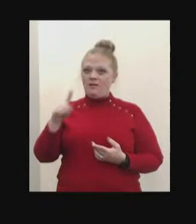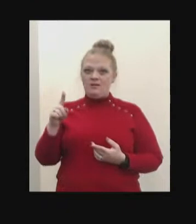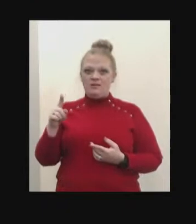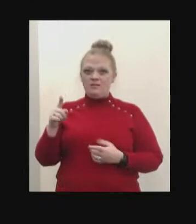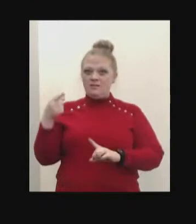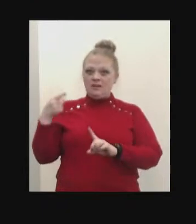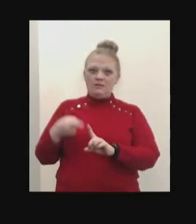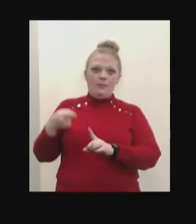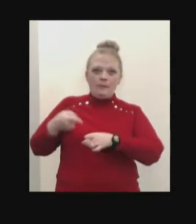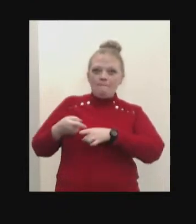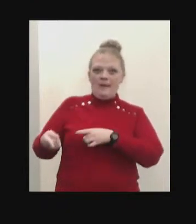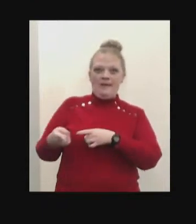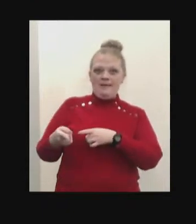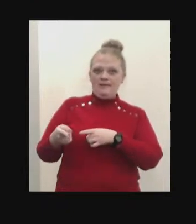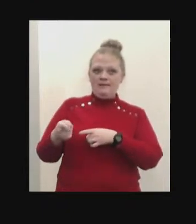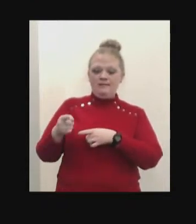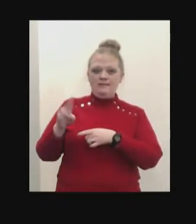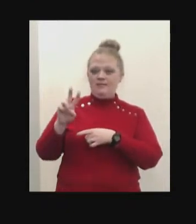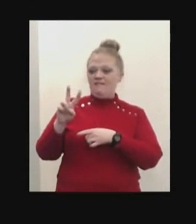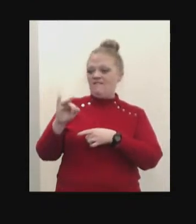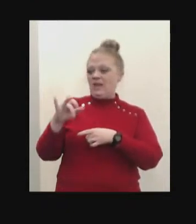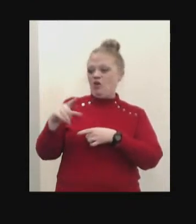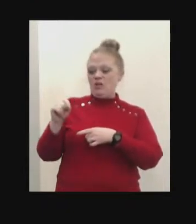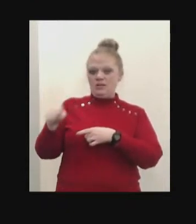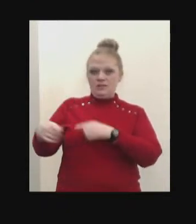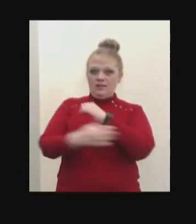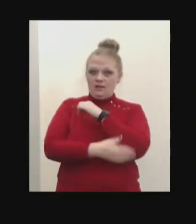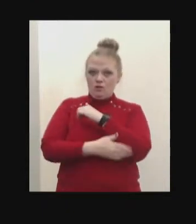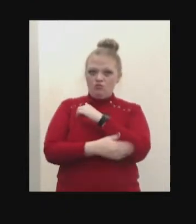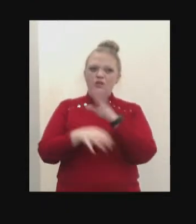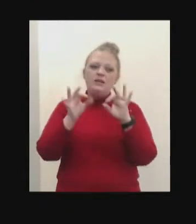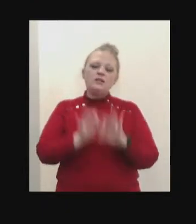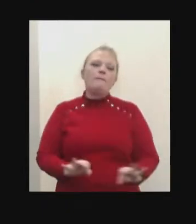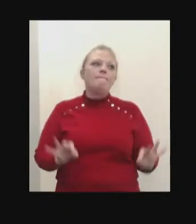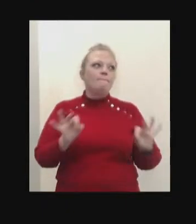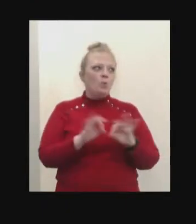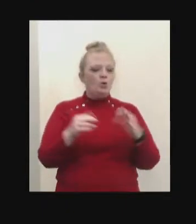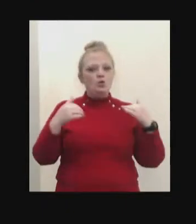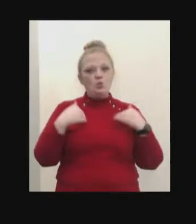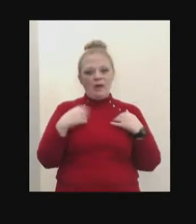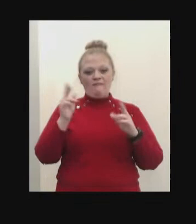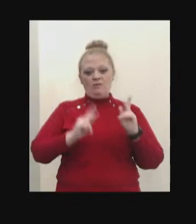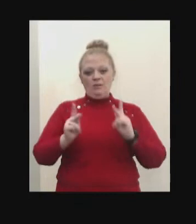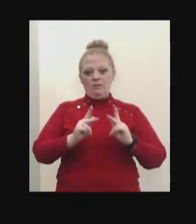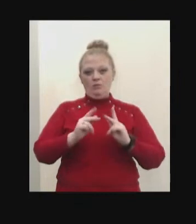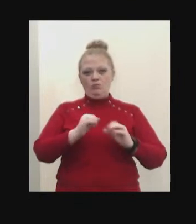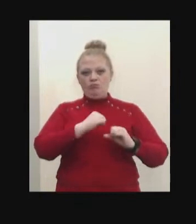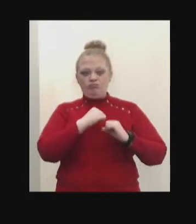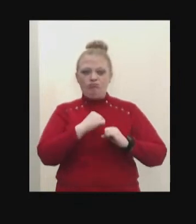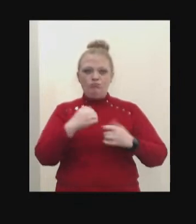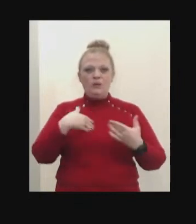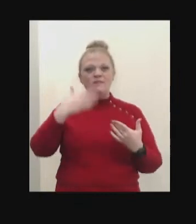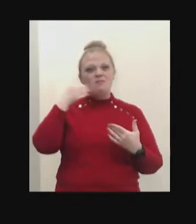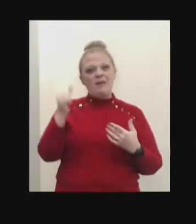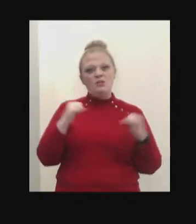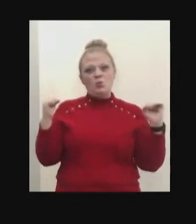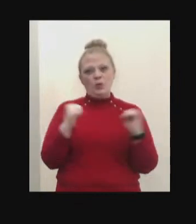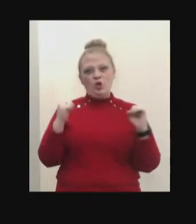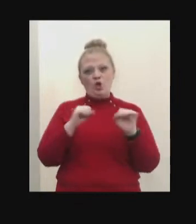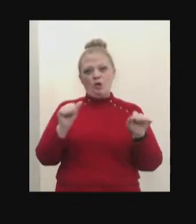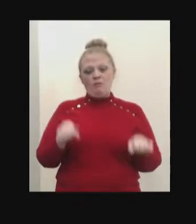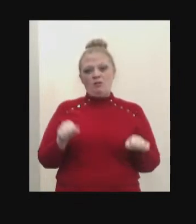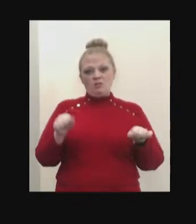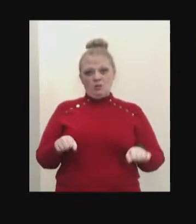country that it is important that we have our population protected so we have the best winter possible and we